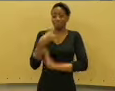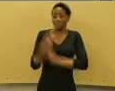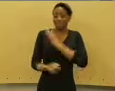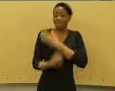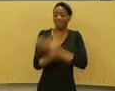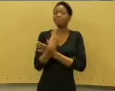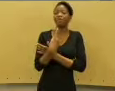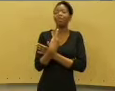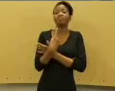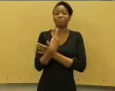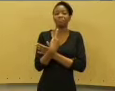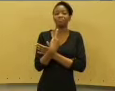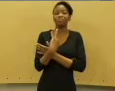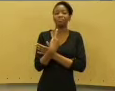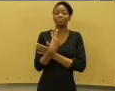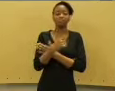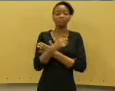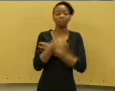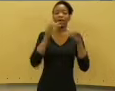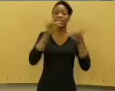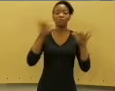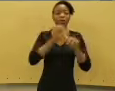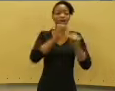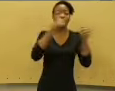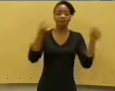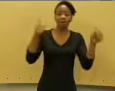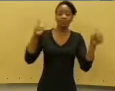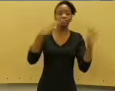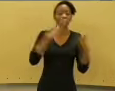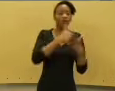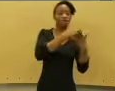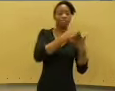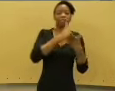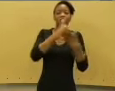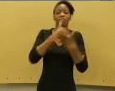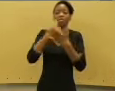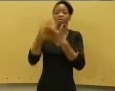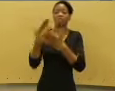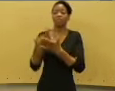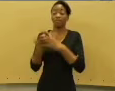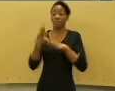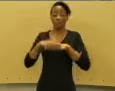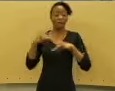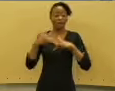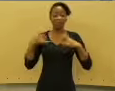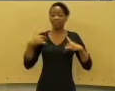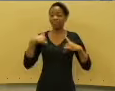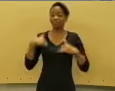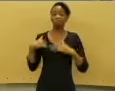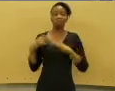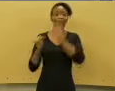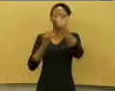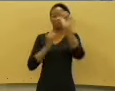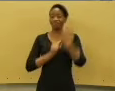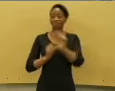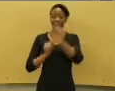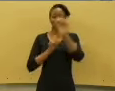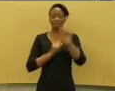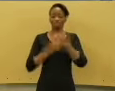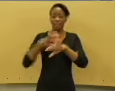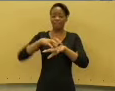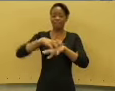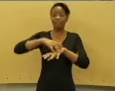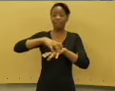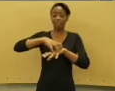that it can help other people? And I started having the conversation online about incontinence and vibrators.